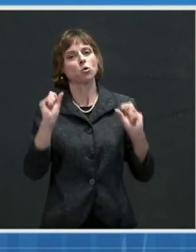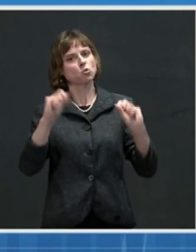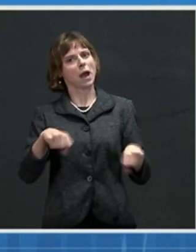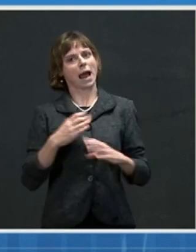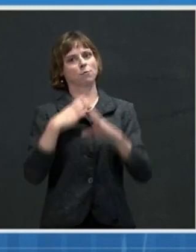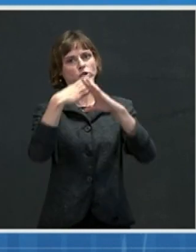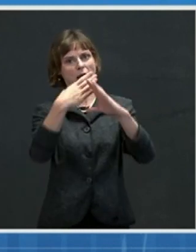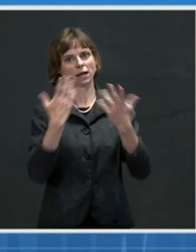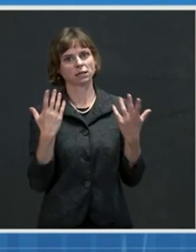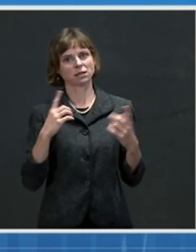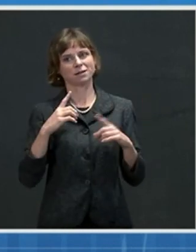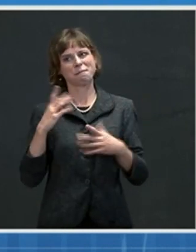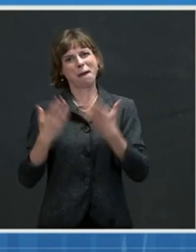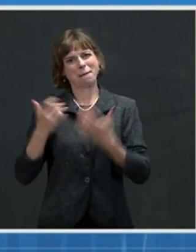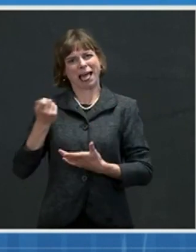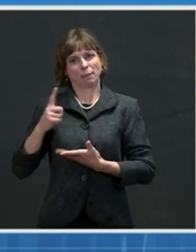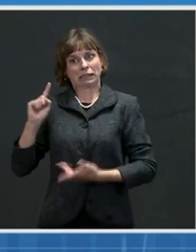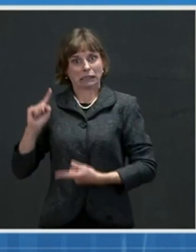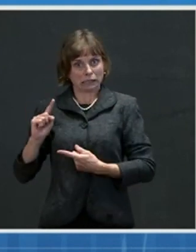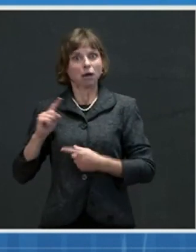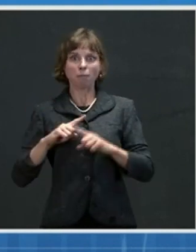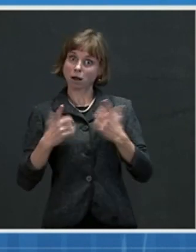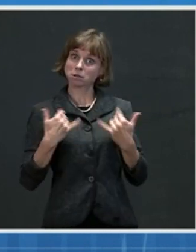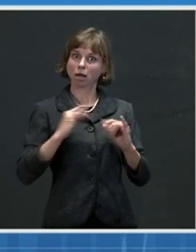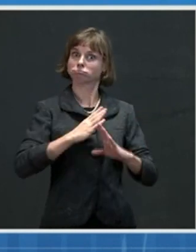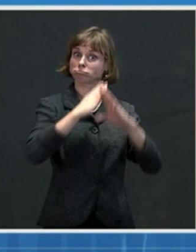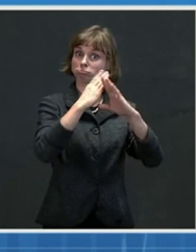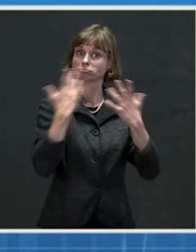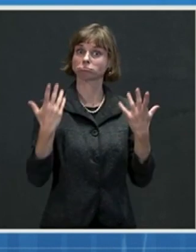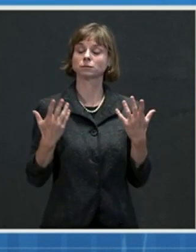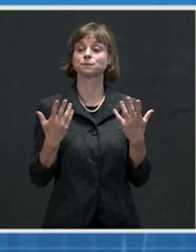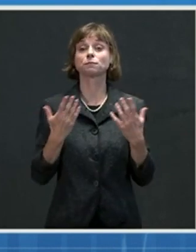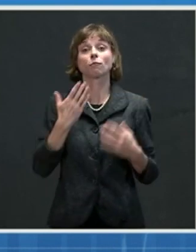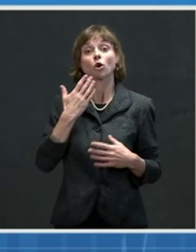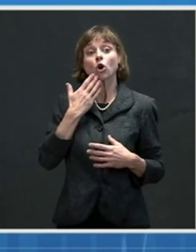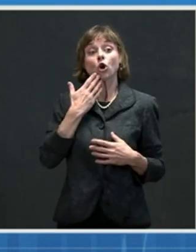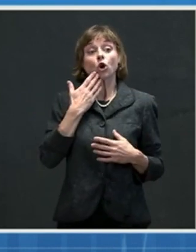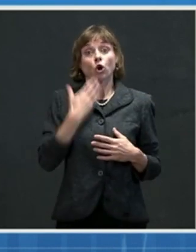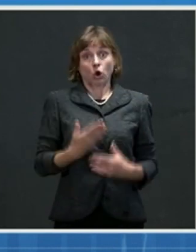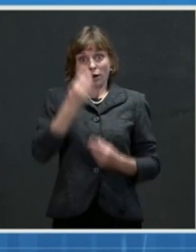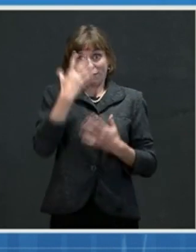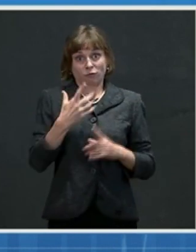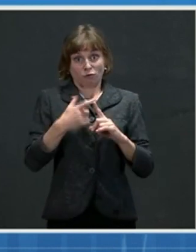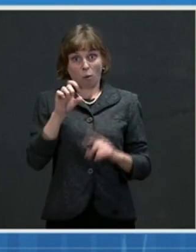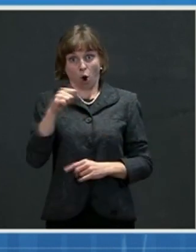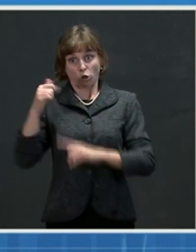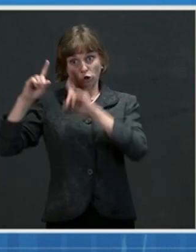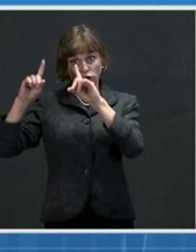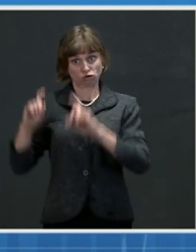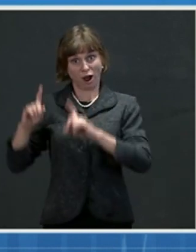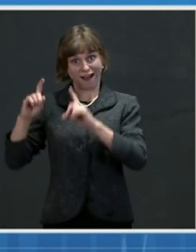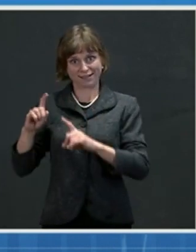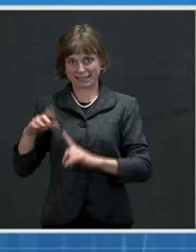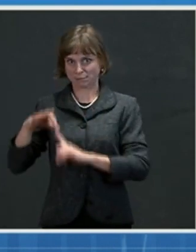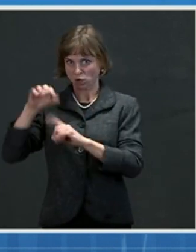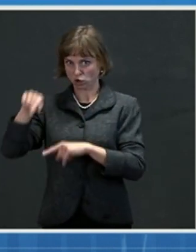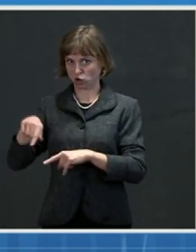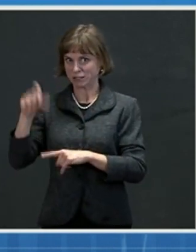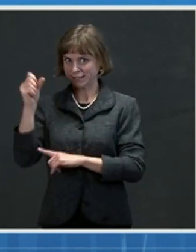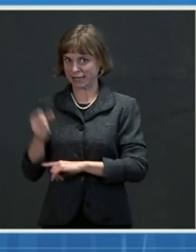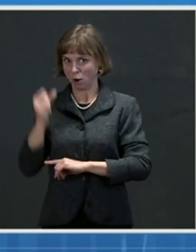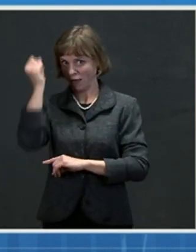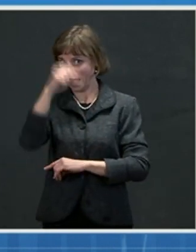it's diminished somewhat. The good news that we got from other trials, particularly in South Africa, is that even though there